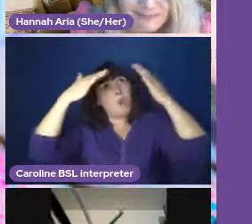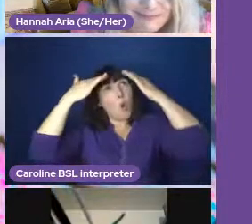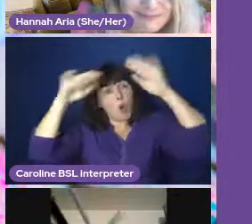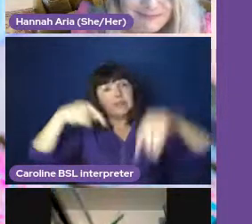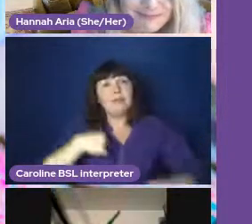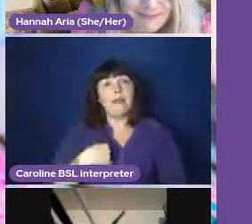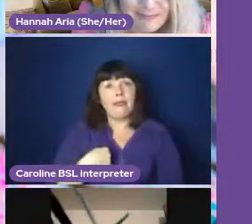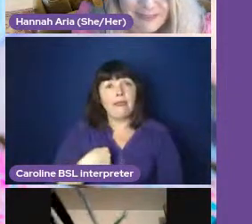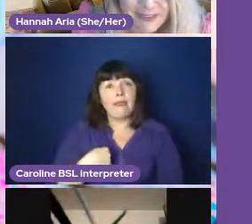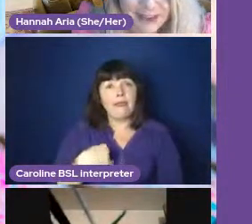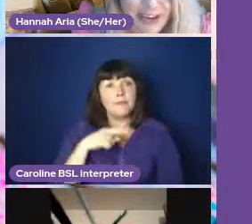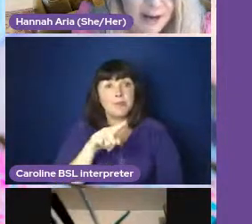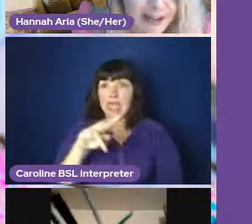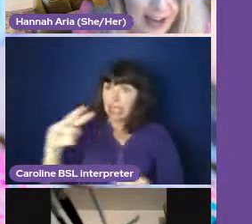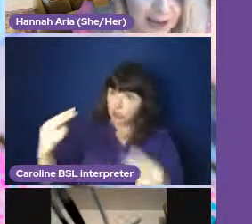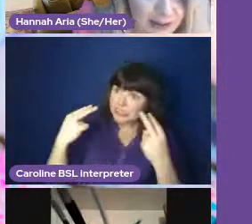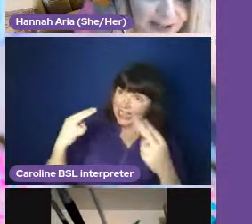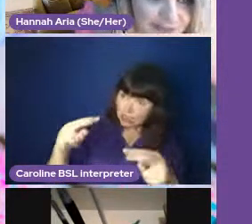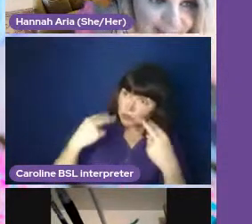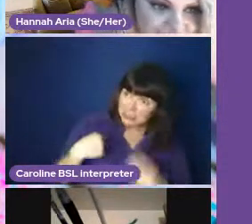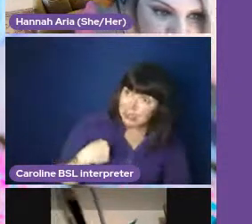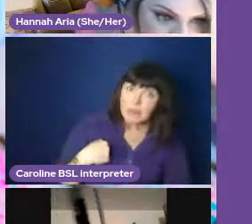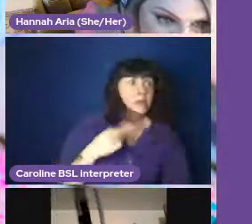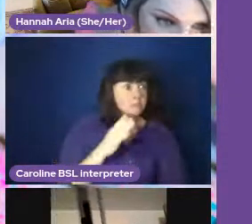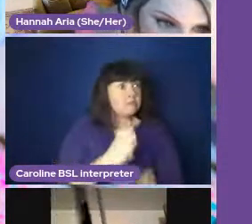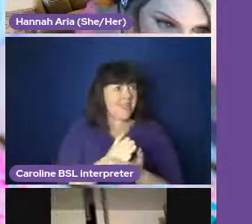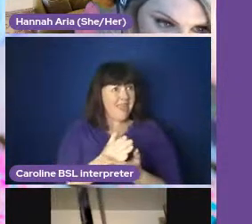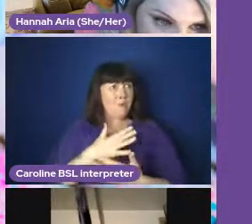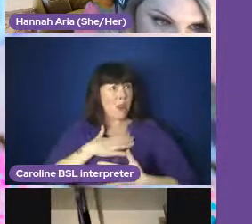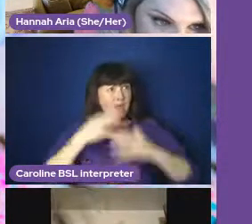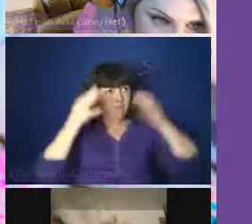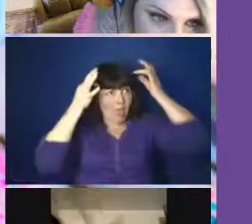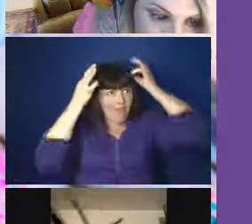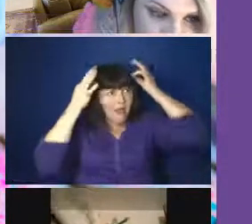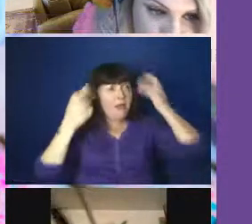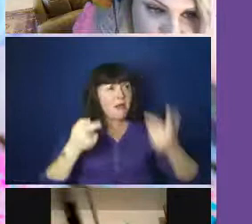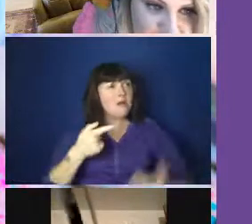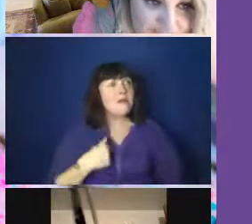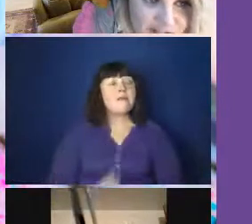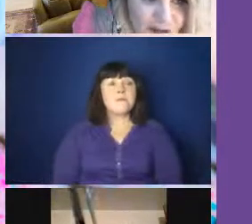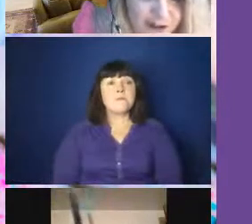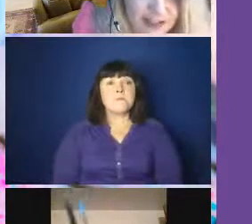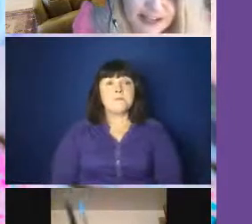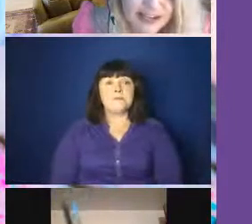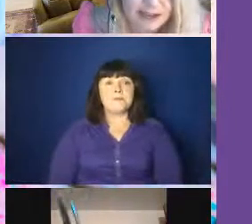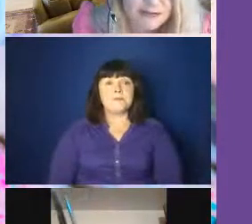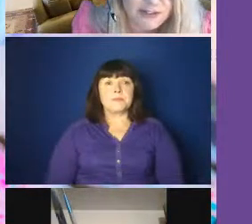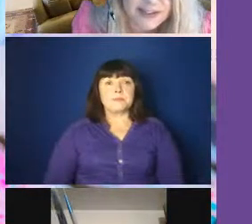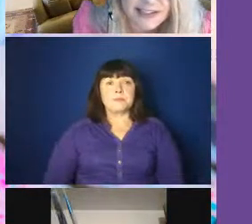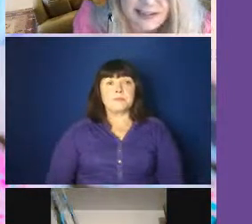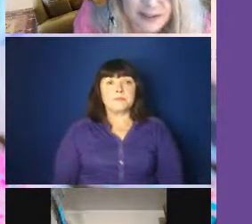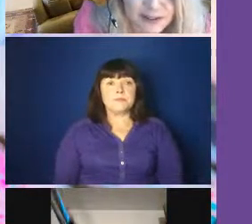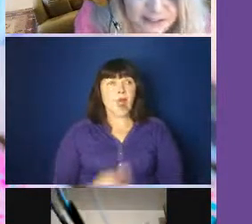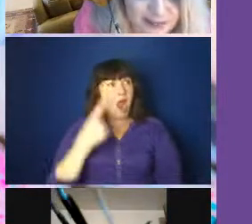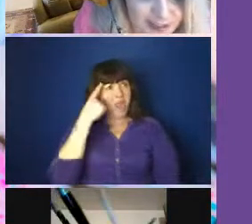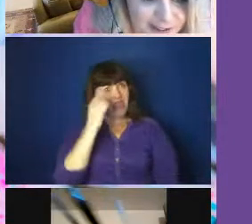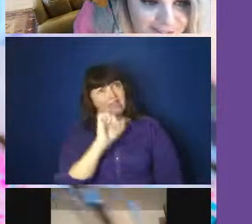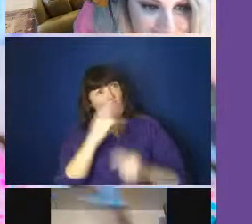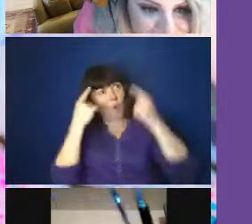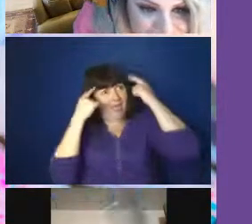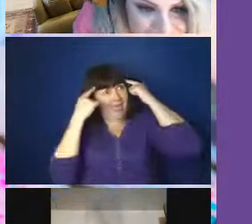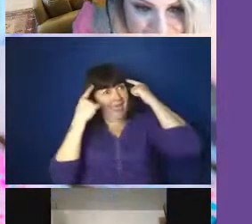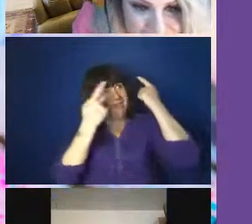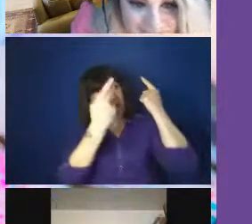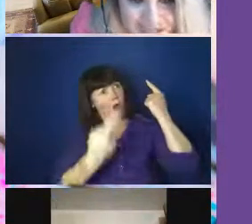you actually see me? Yeah, we can. We love your hair. Your hair is art in itself, I think, to be honest with